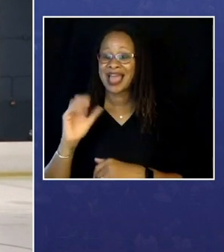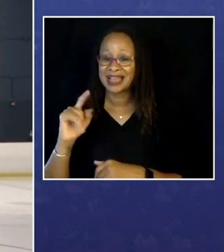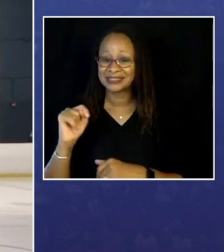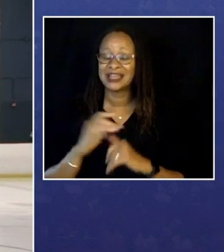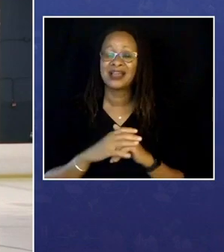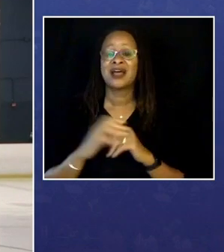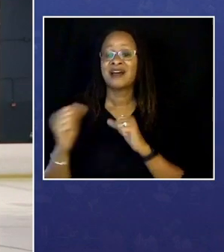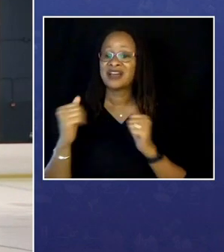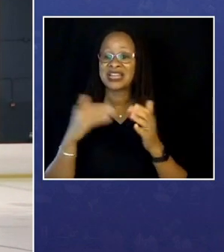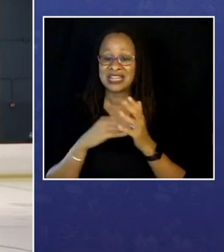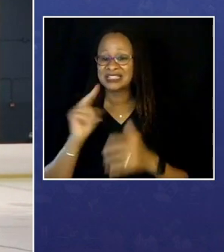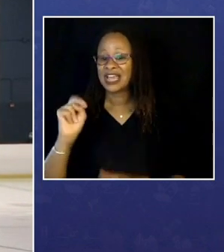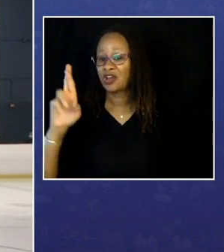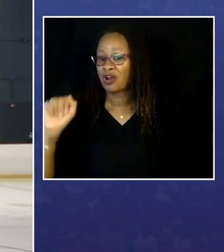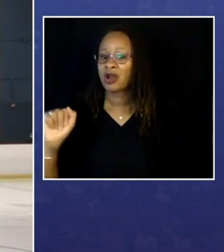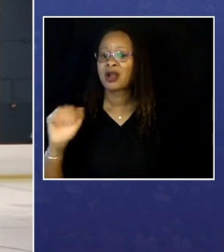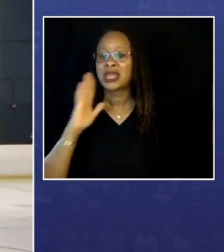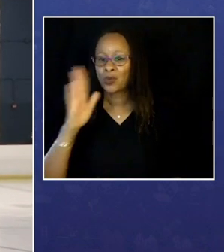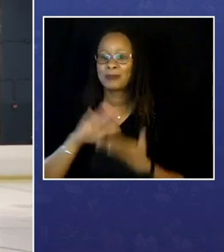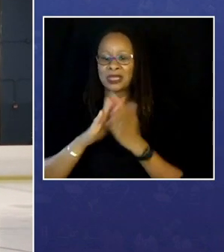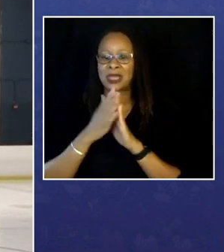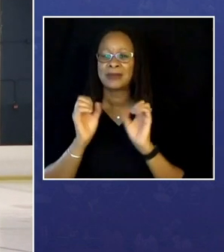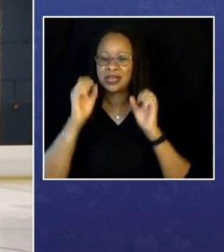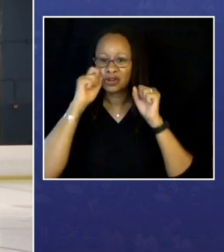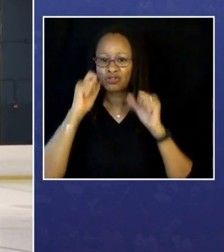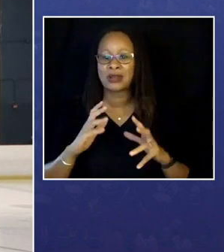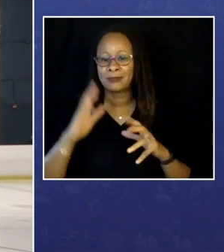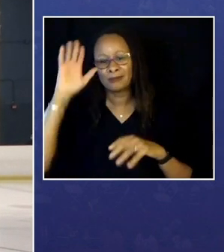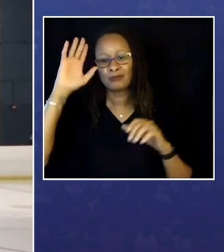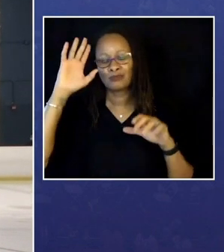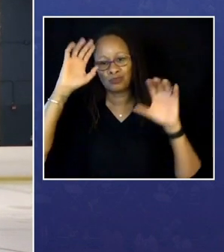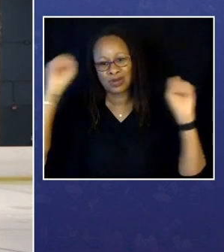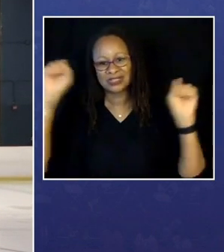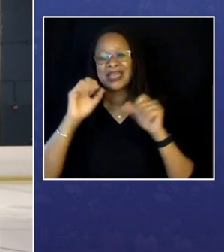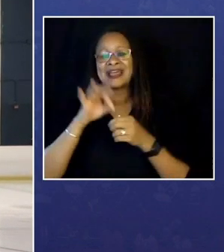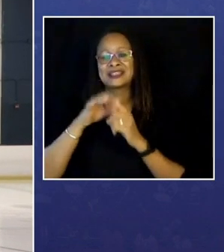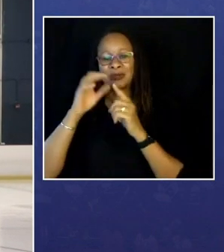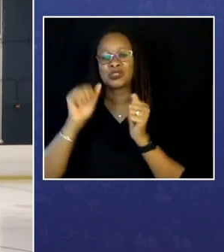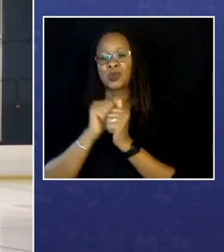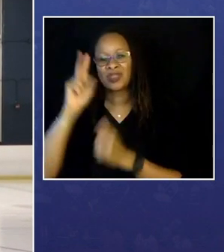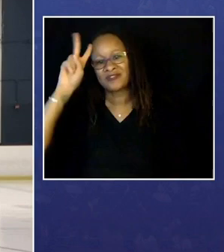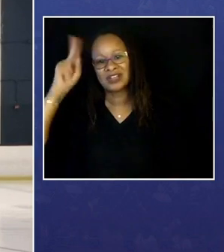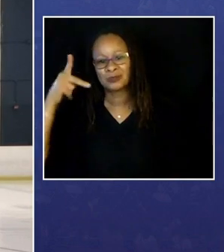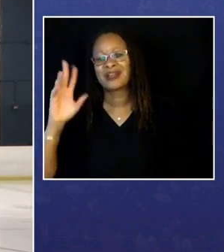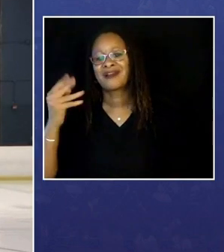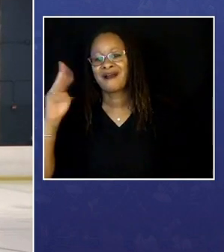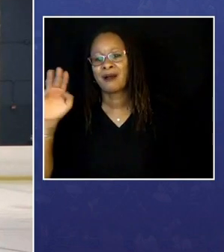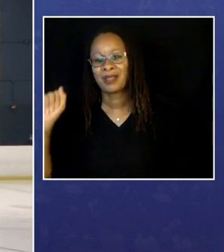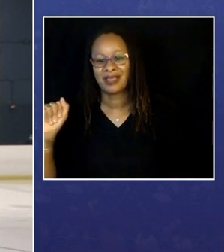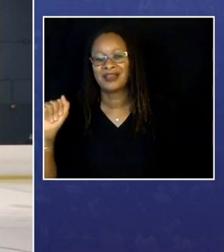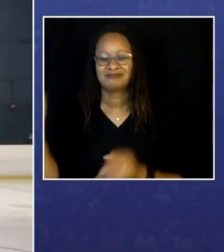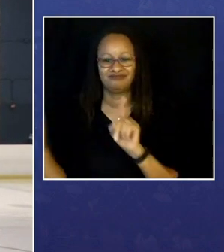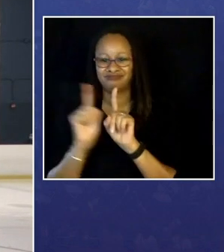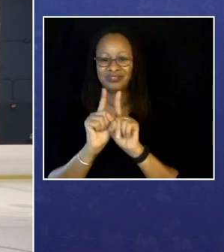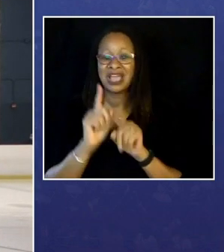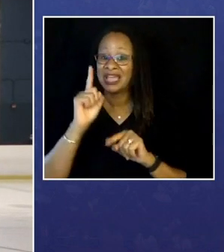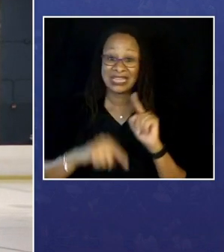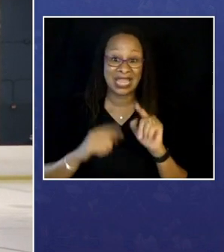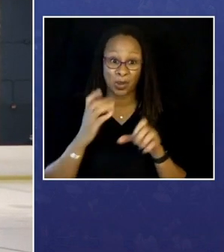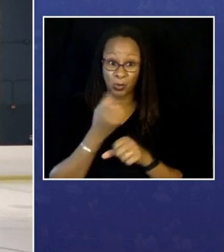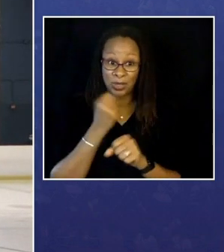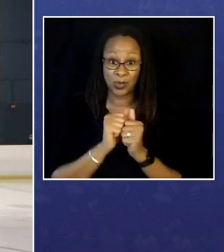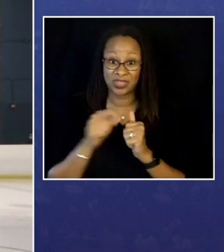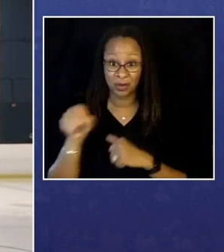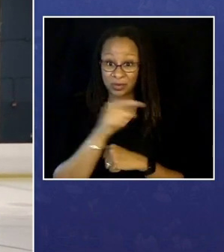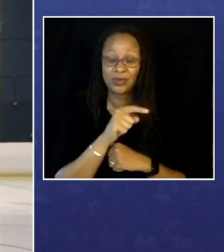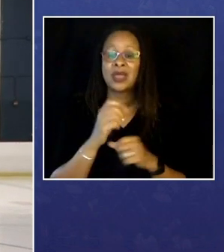NRA, who will be an incredible president, especially with Kamala by his side. So, he can't win without you guys,